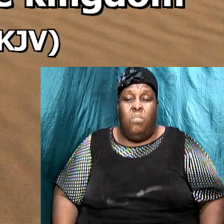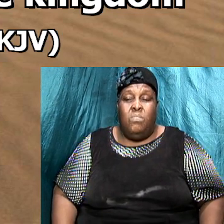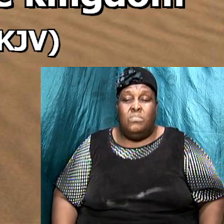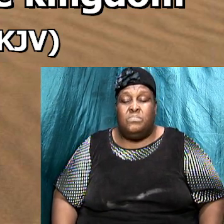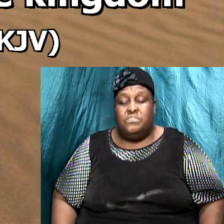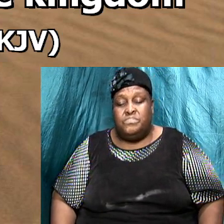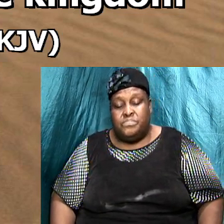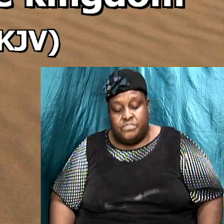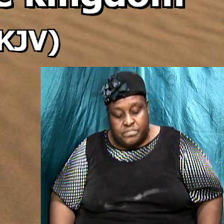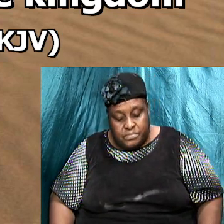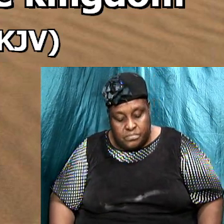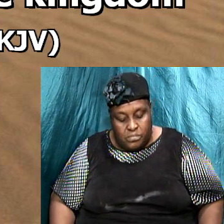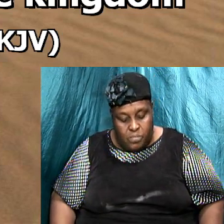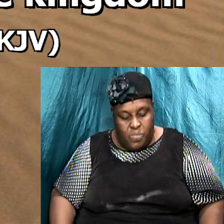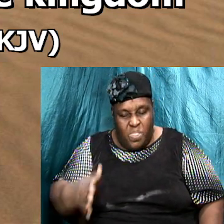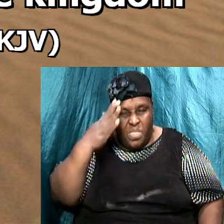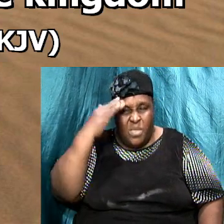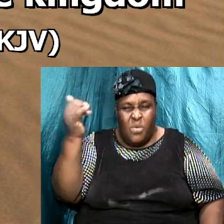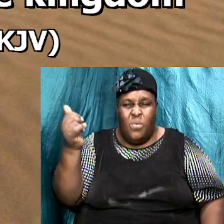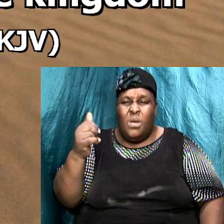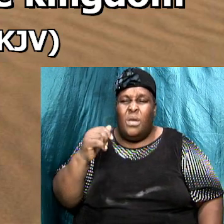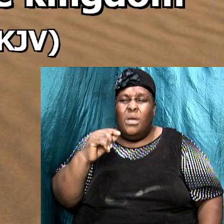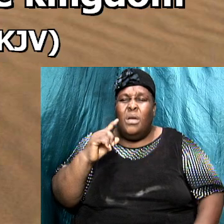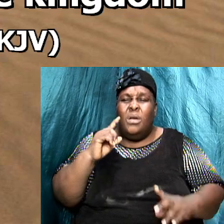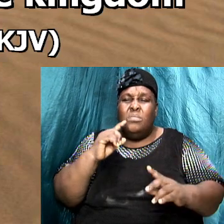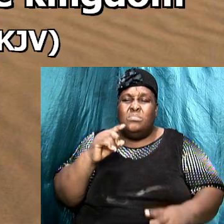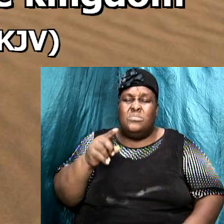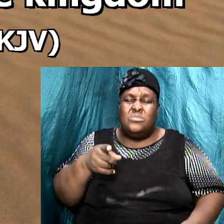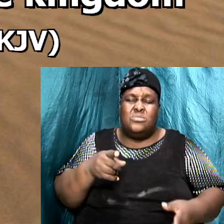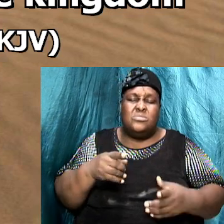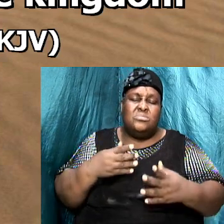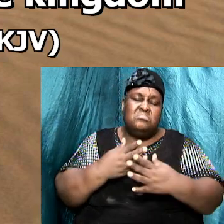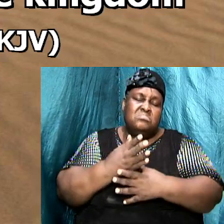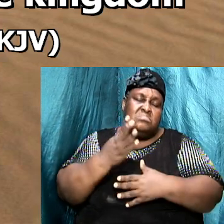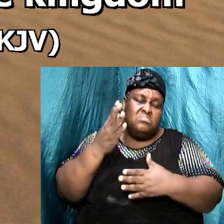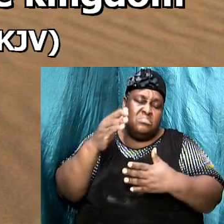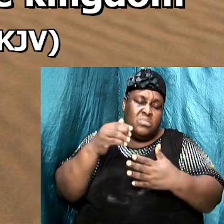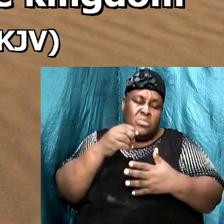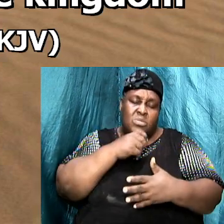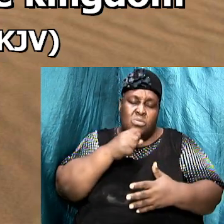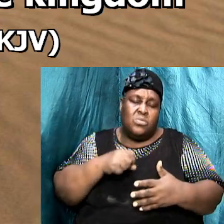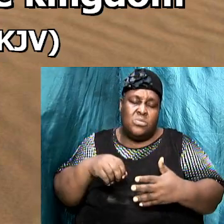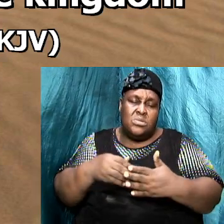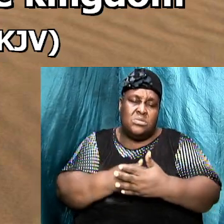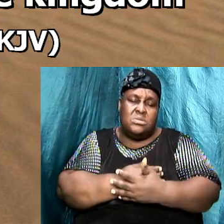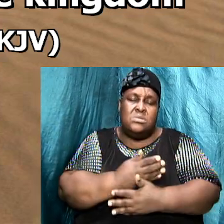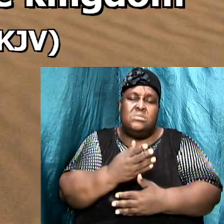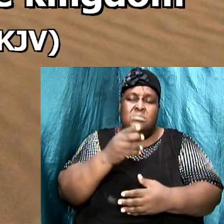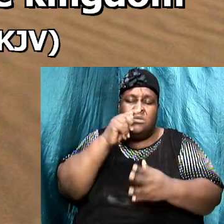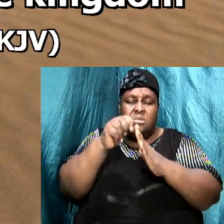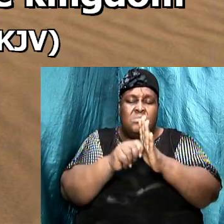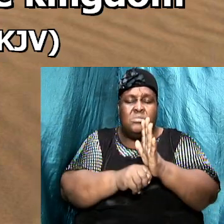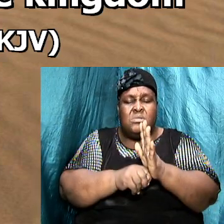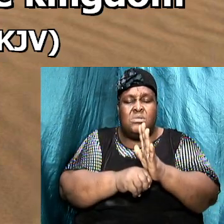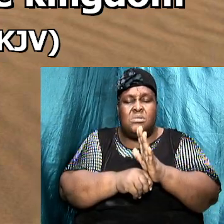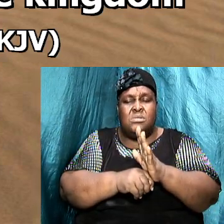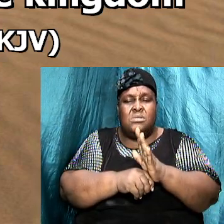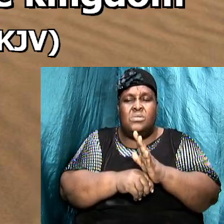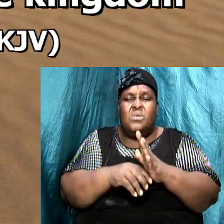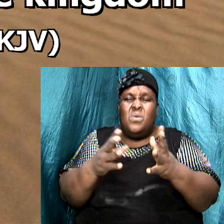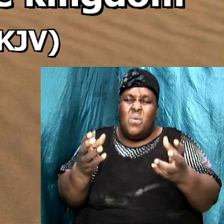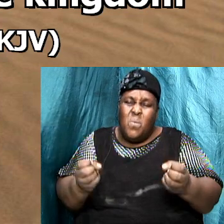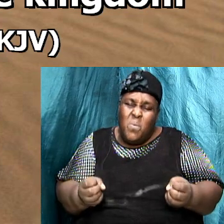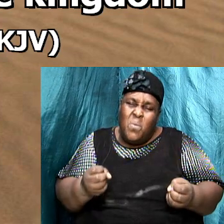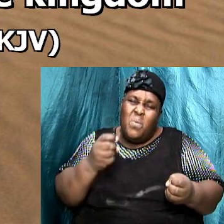And you know why I'm going through the Old Testament and then I'm coming into the New Testament? Because I want you to see that